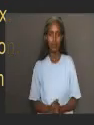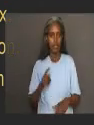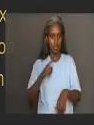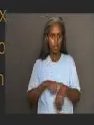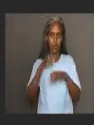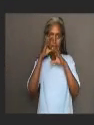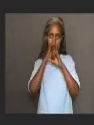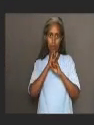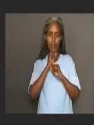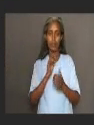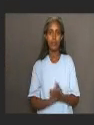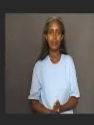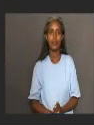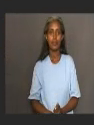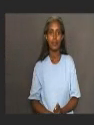Time's up.